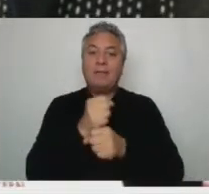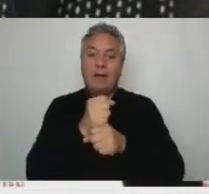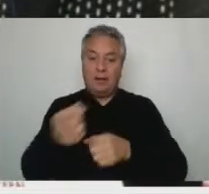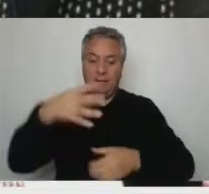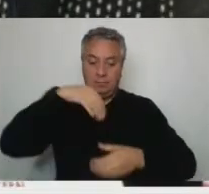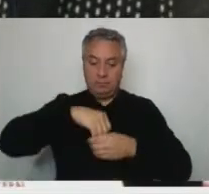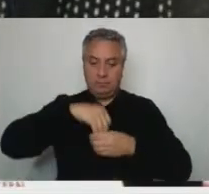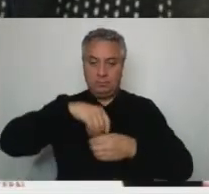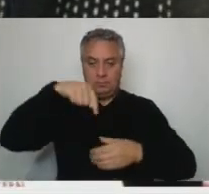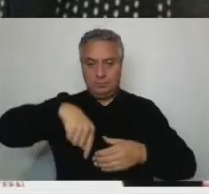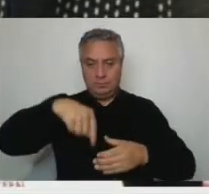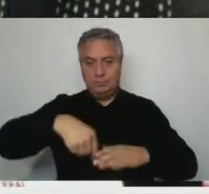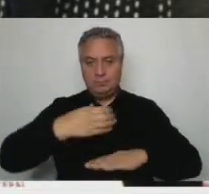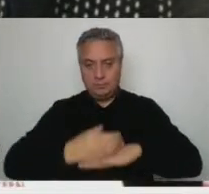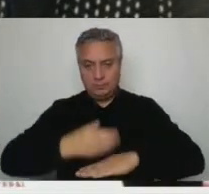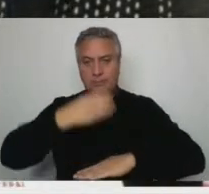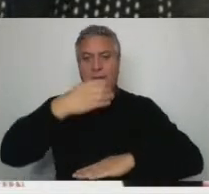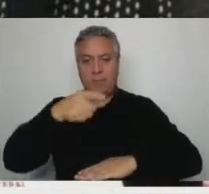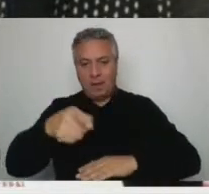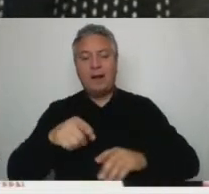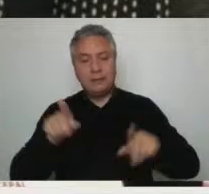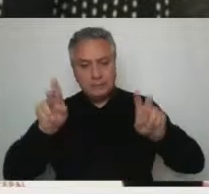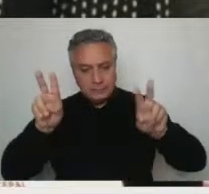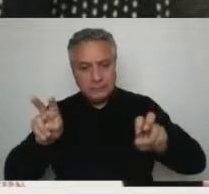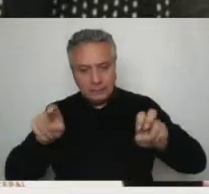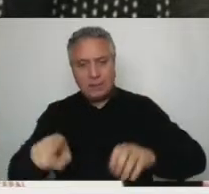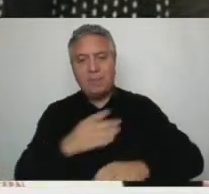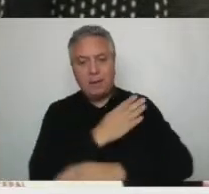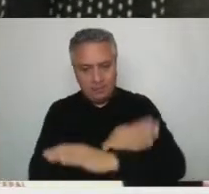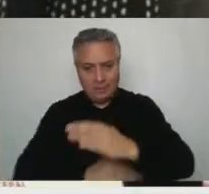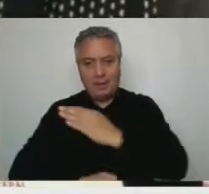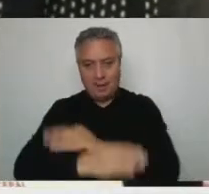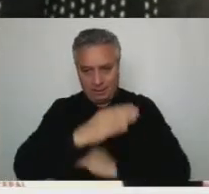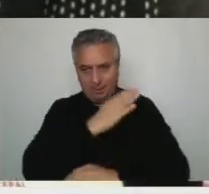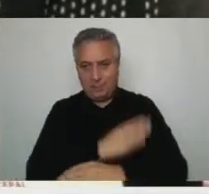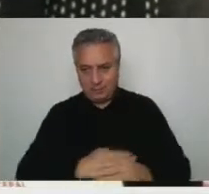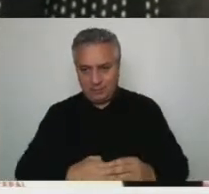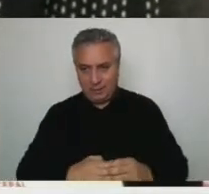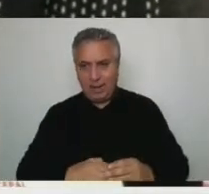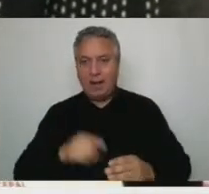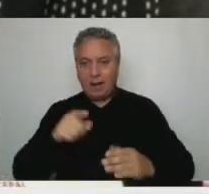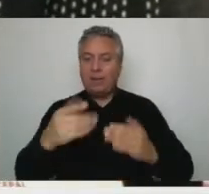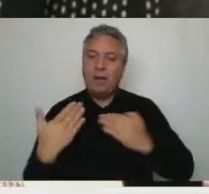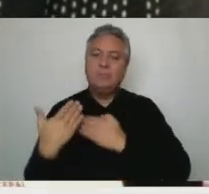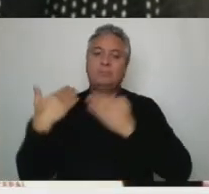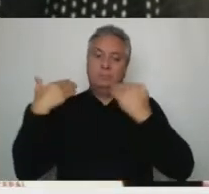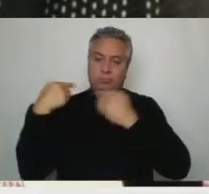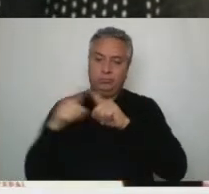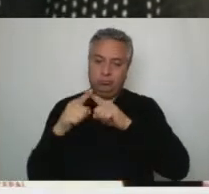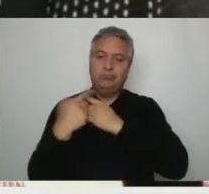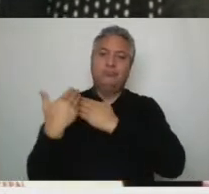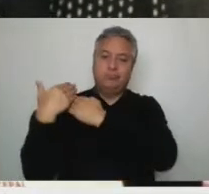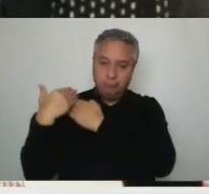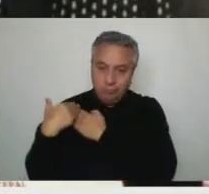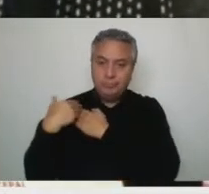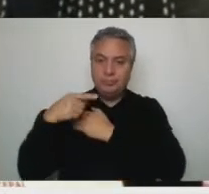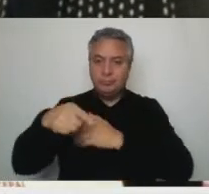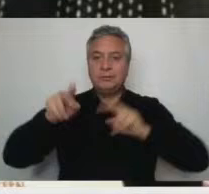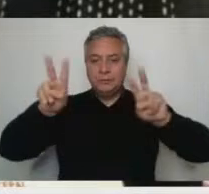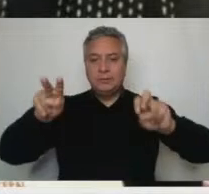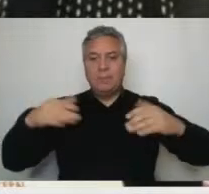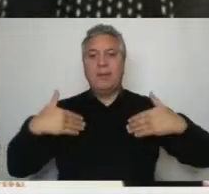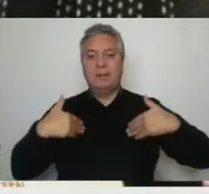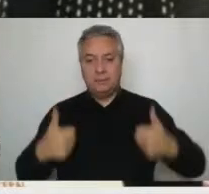ECLAC, and she's a technical focal point in disabilities, and she's also in charge of health division. Maria